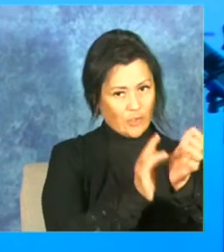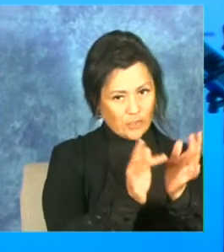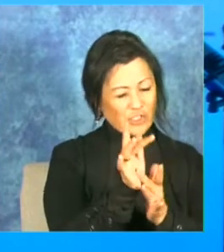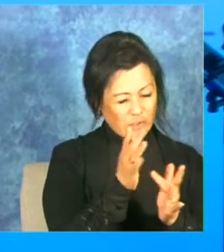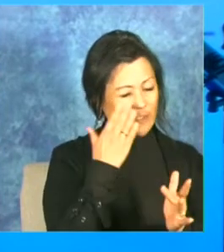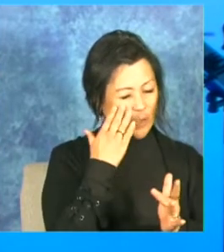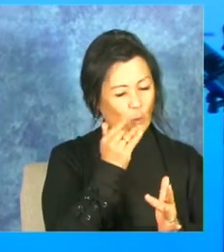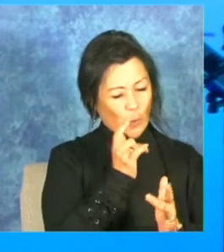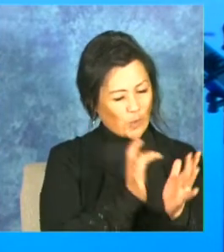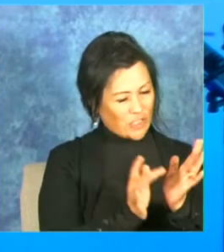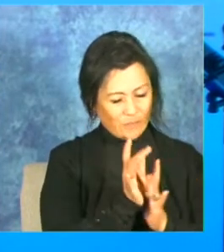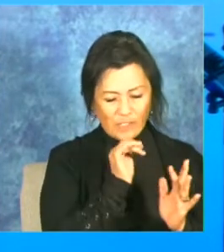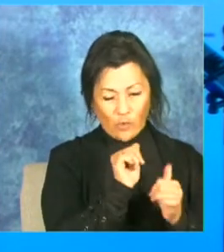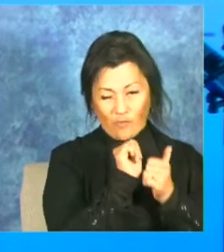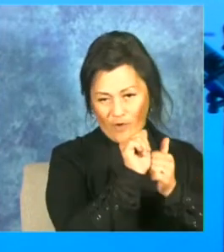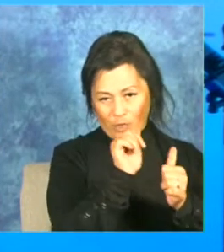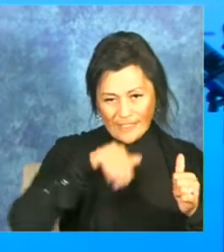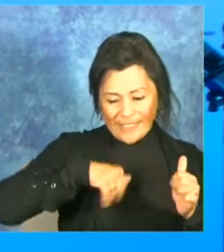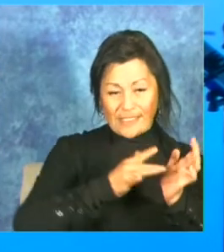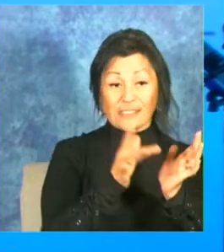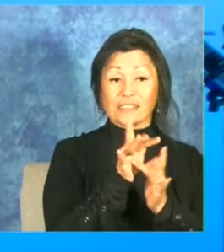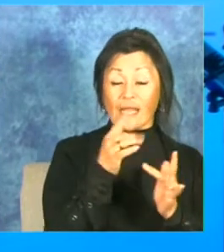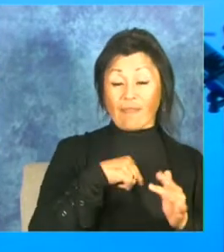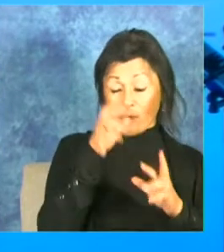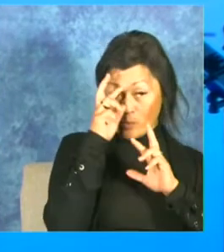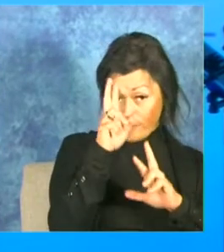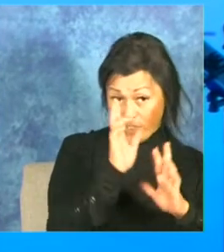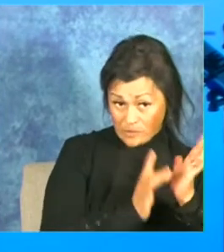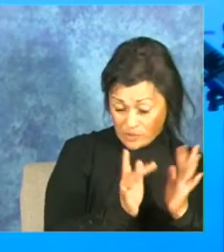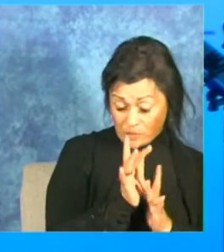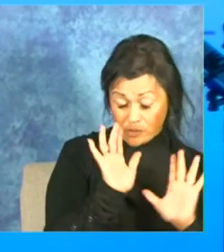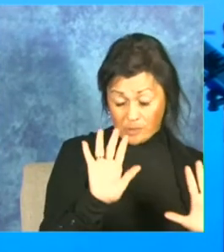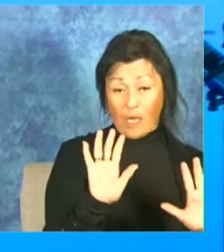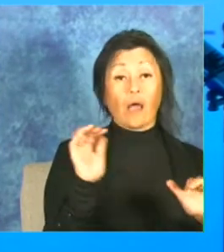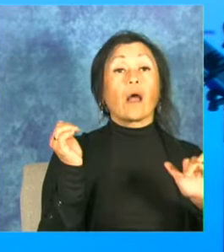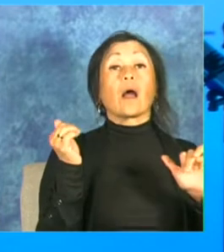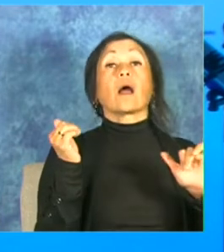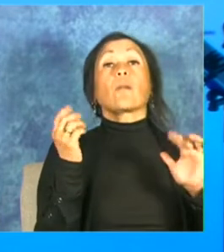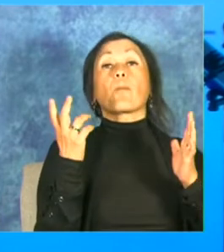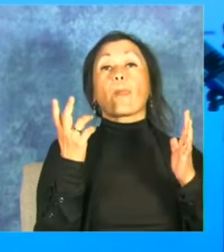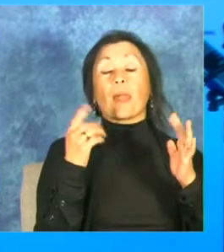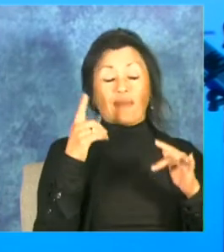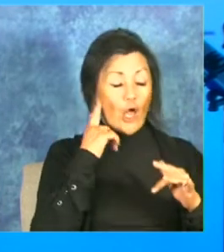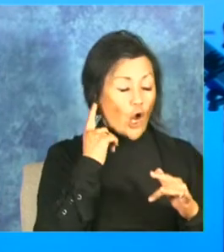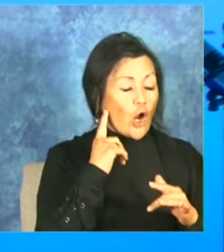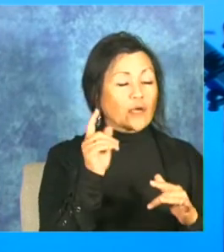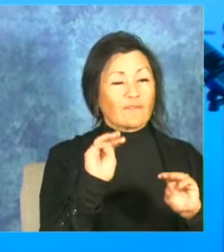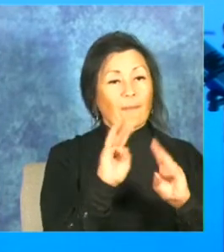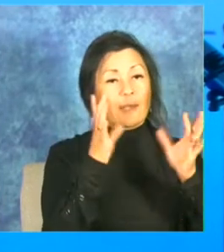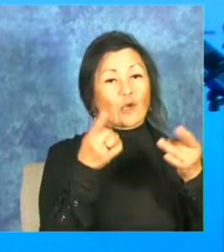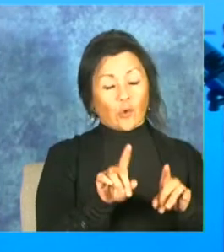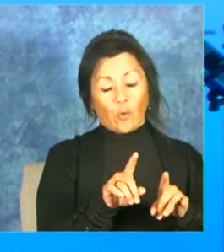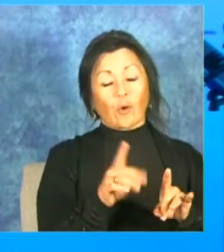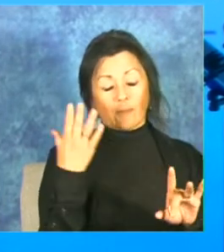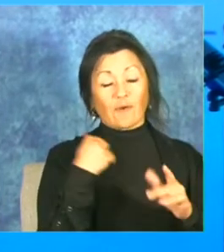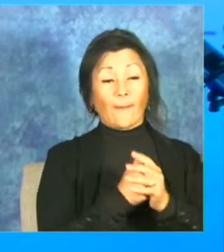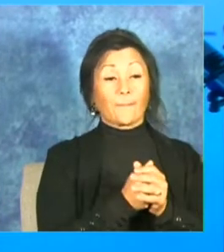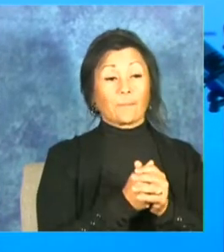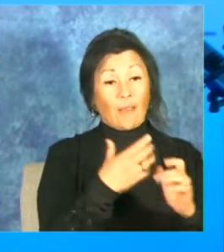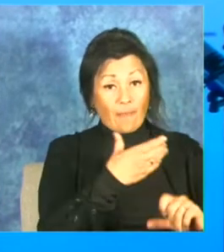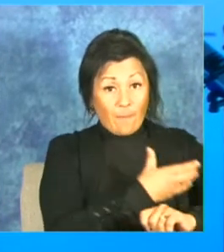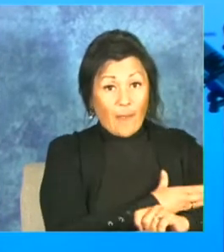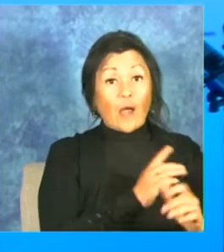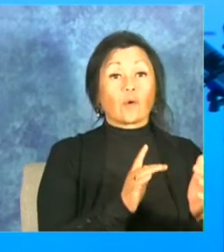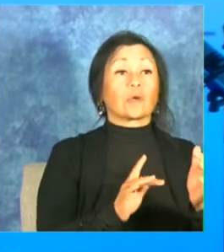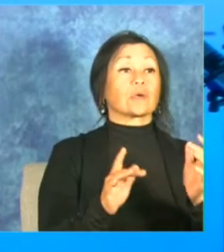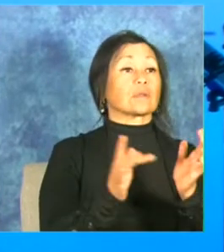they know who he is. And they had respect for him. Everyone had heard of the miracles he had done, the power in